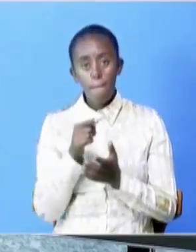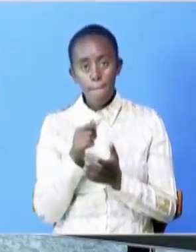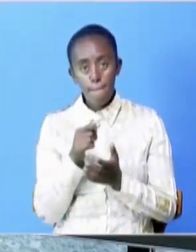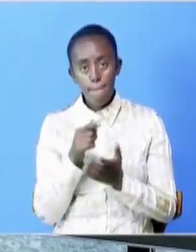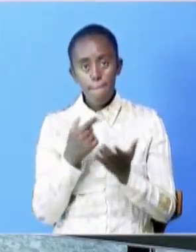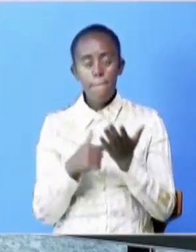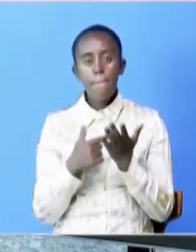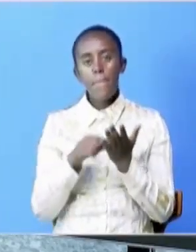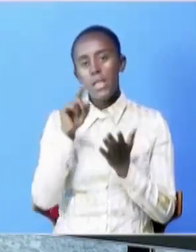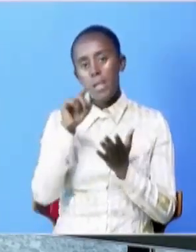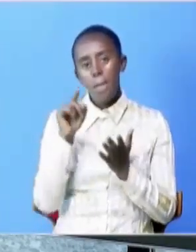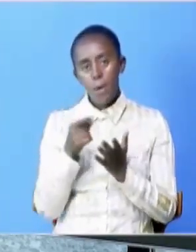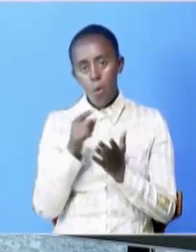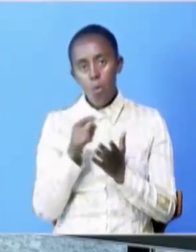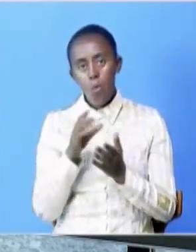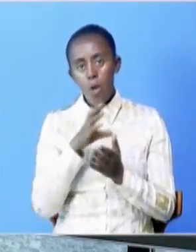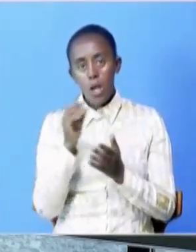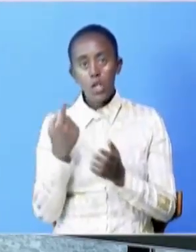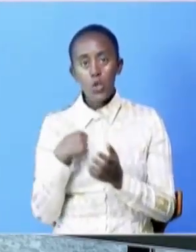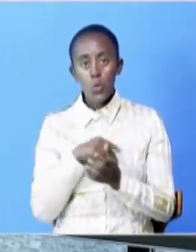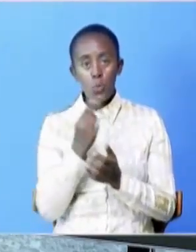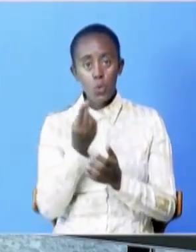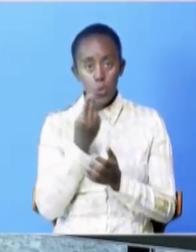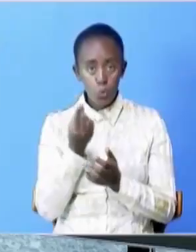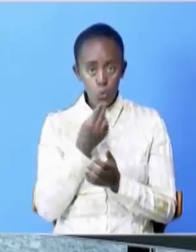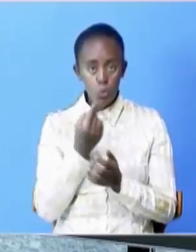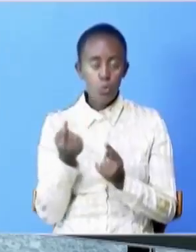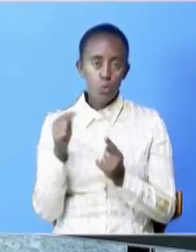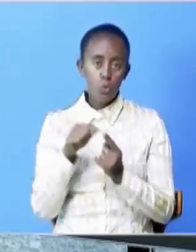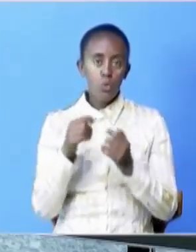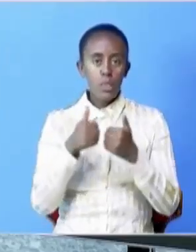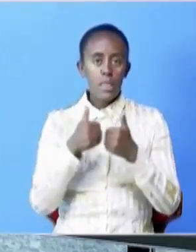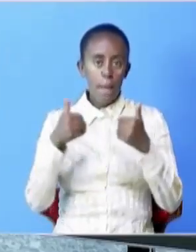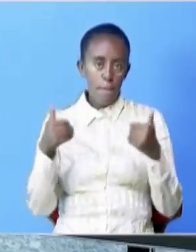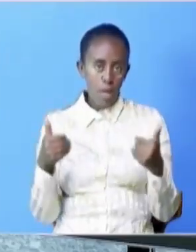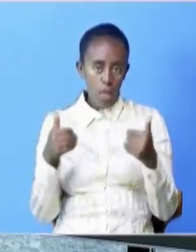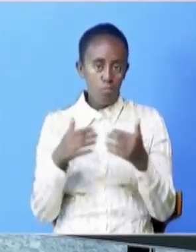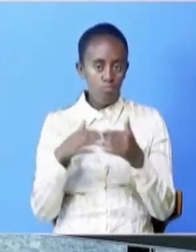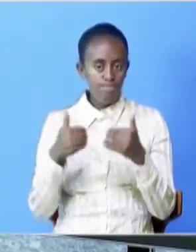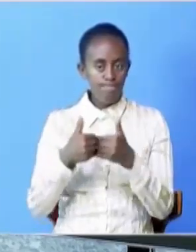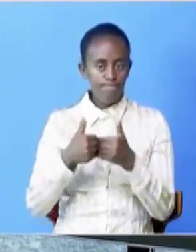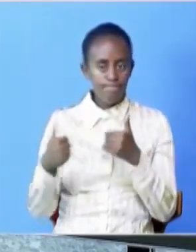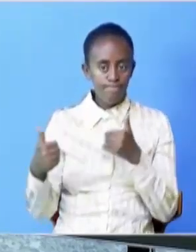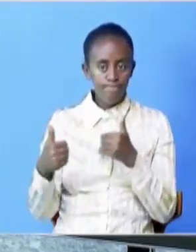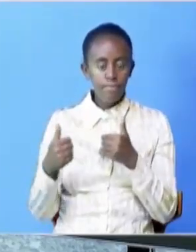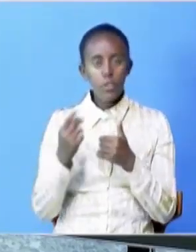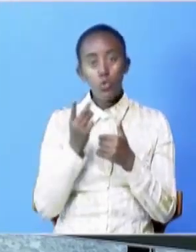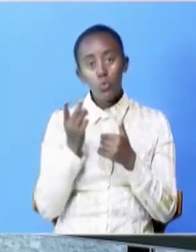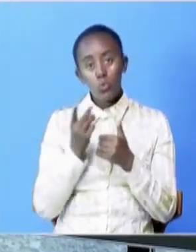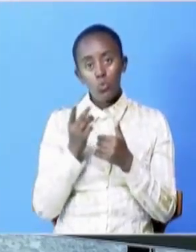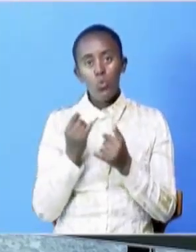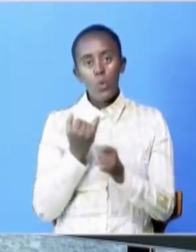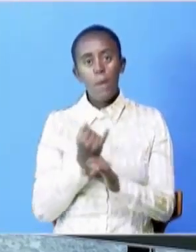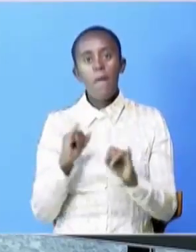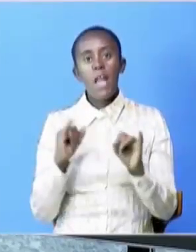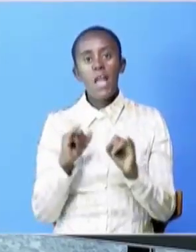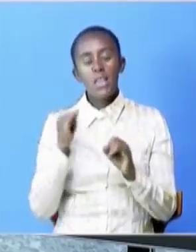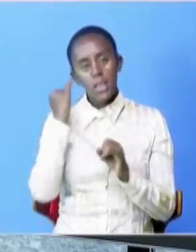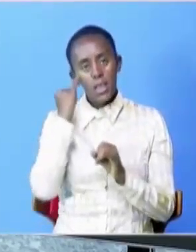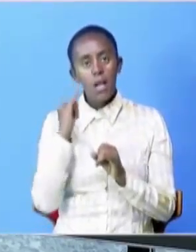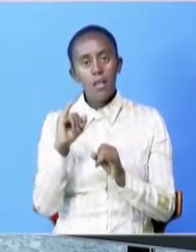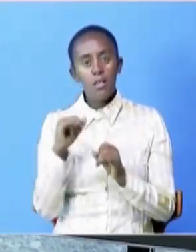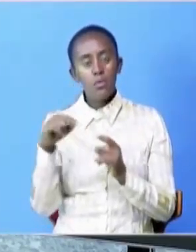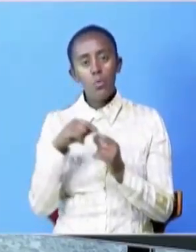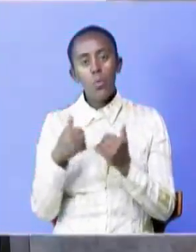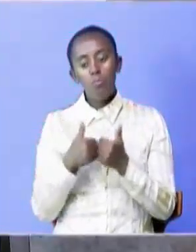a semicolon. And we used it to separate two independent ideas. We use it to separate